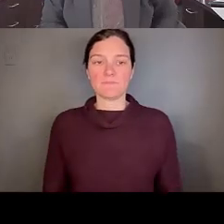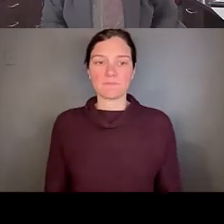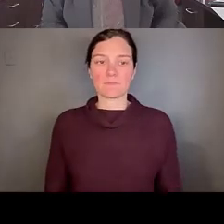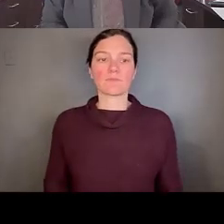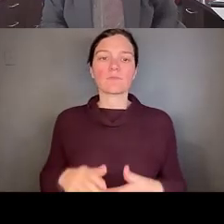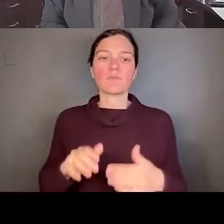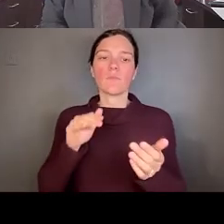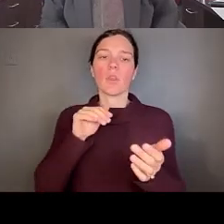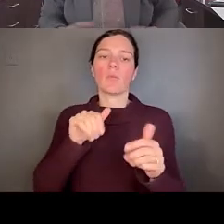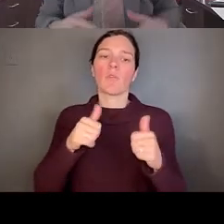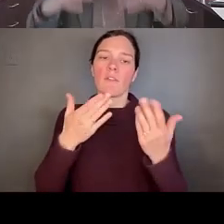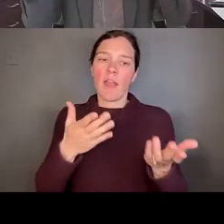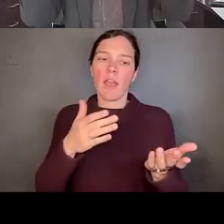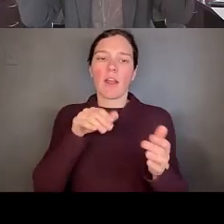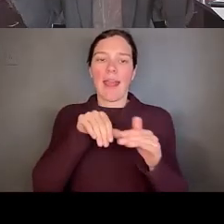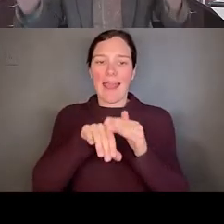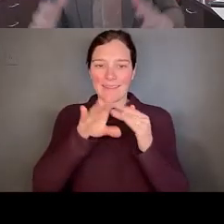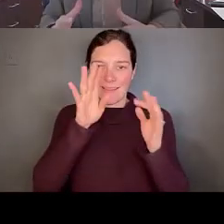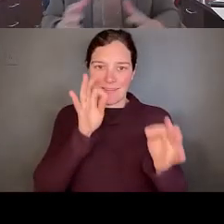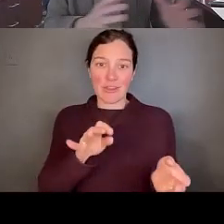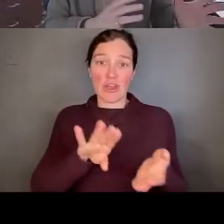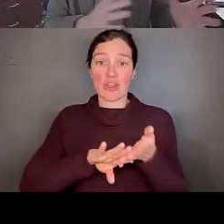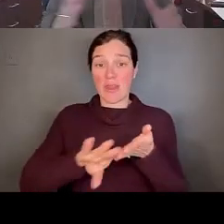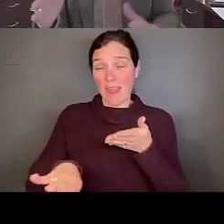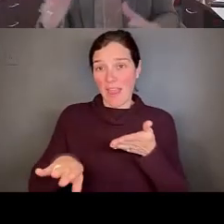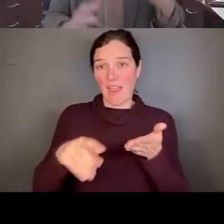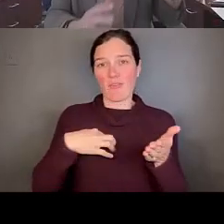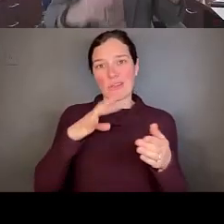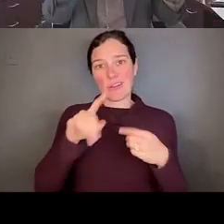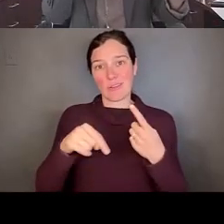Provider access decision layoffs, as we talked about what